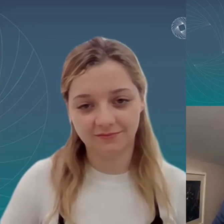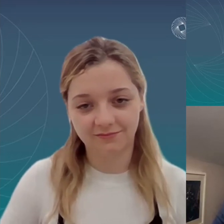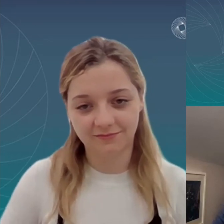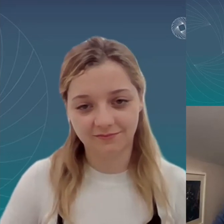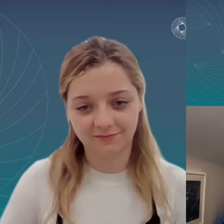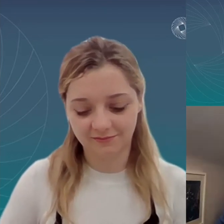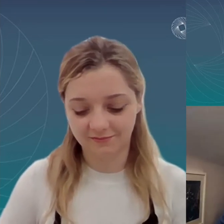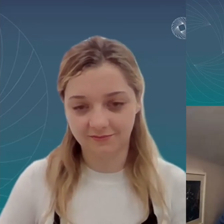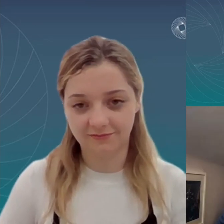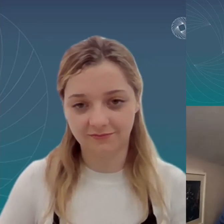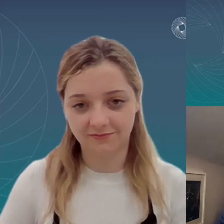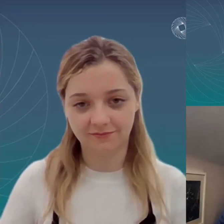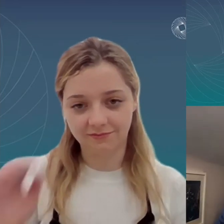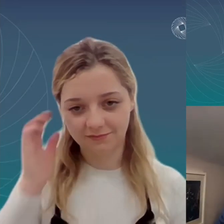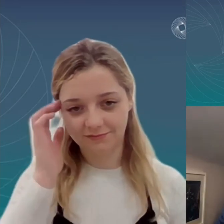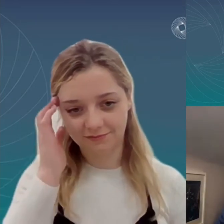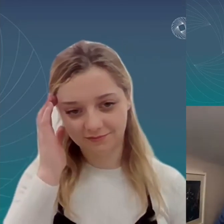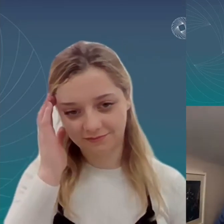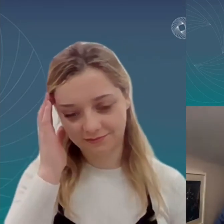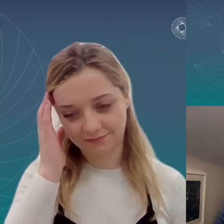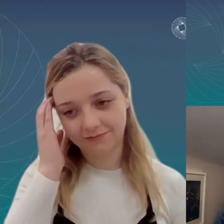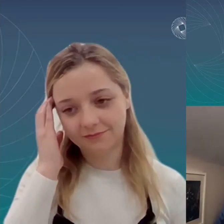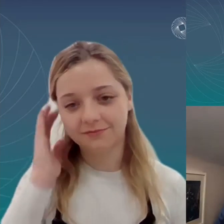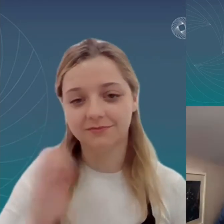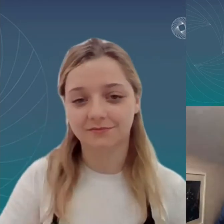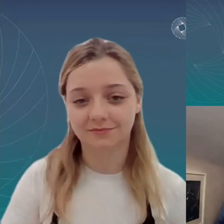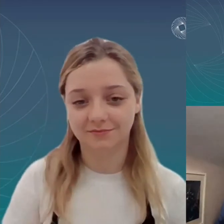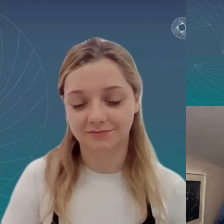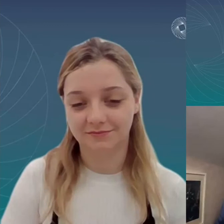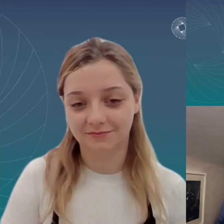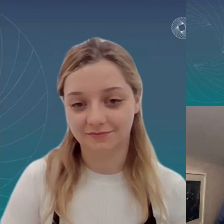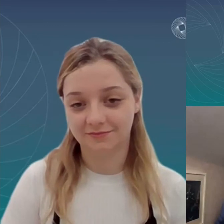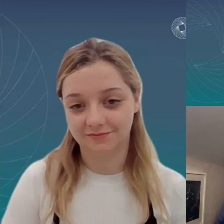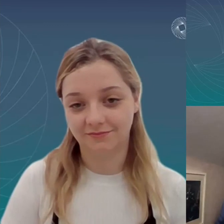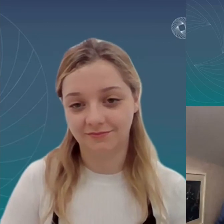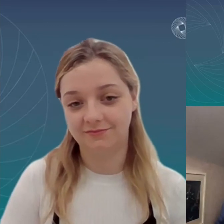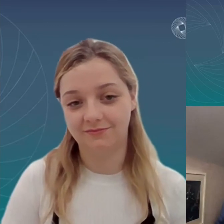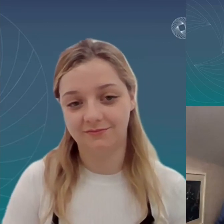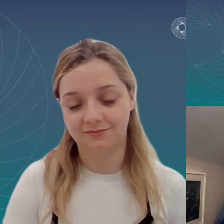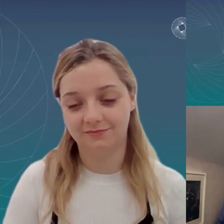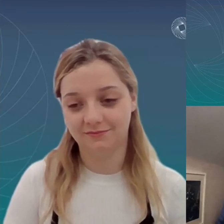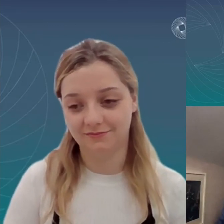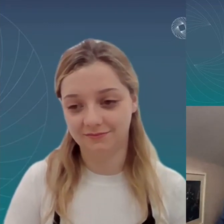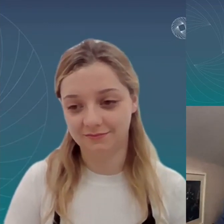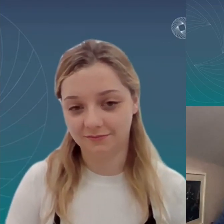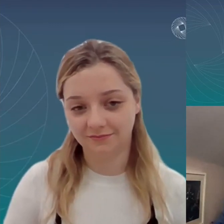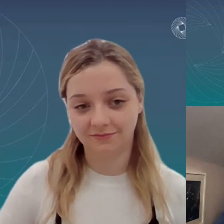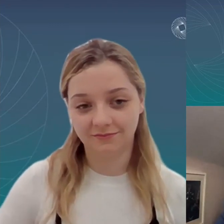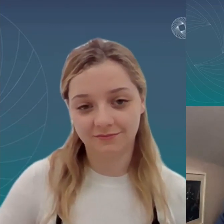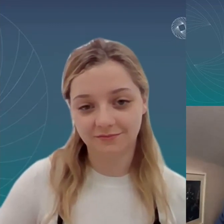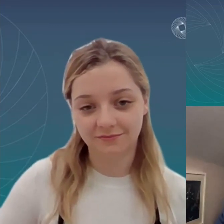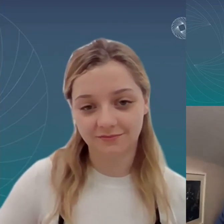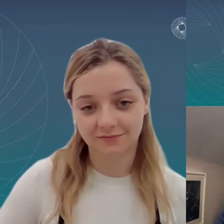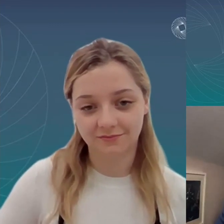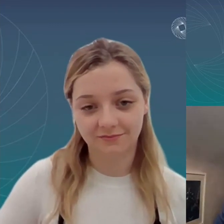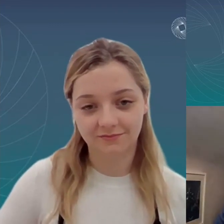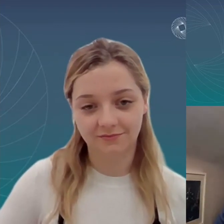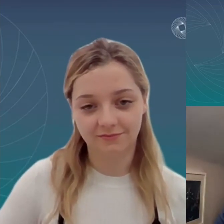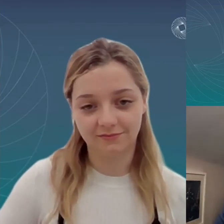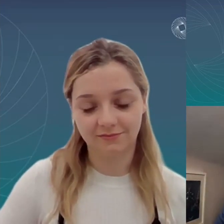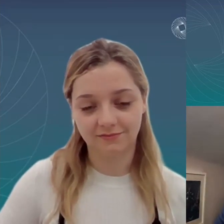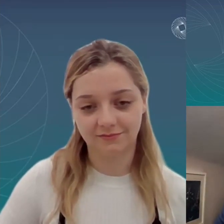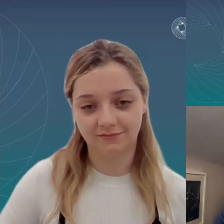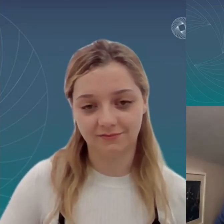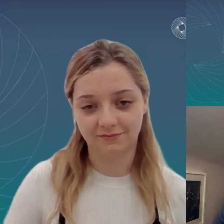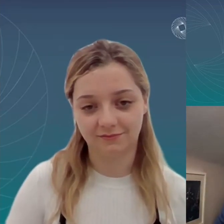And certainly we found since the establishment of the department that QQI has been a key strategic partner for us. Their remit extends across